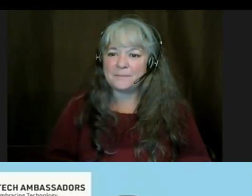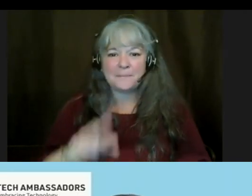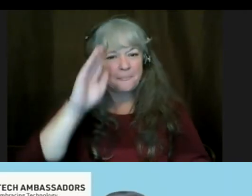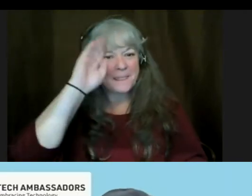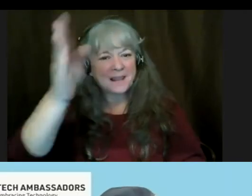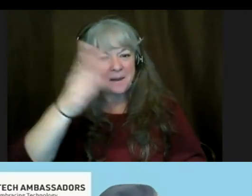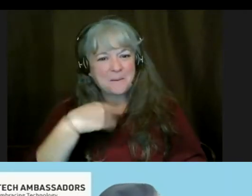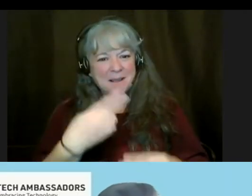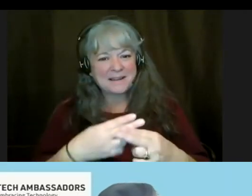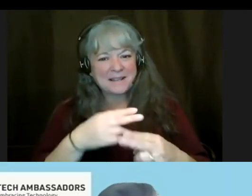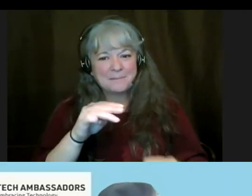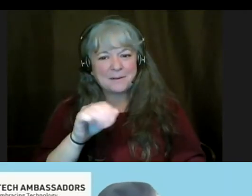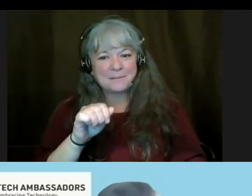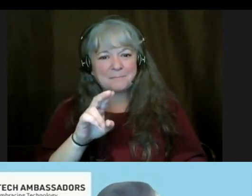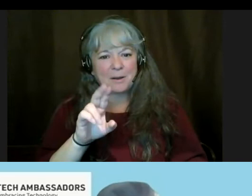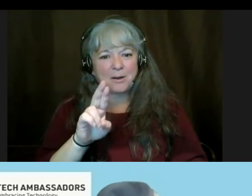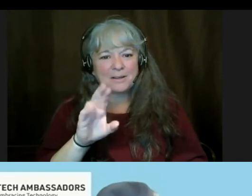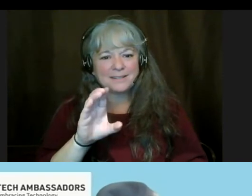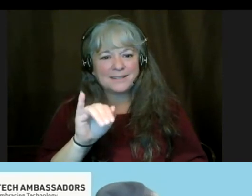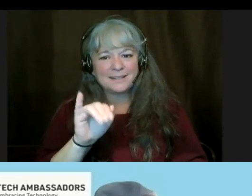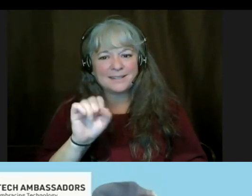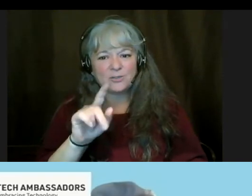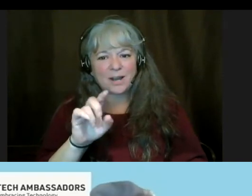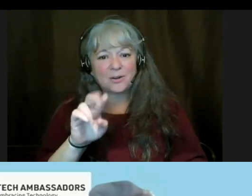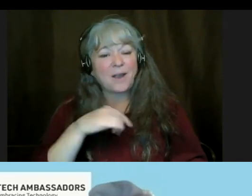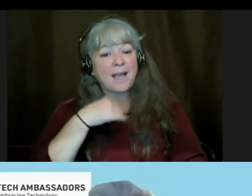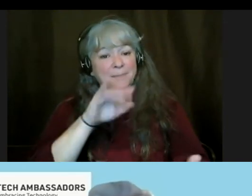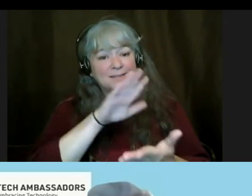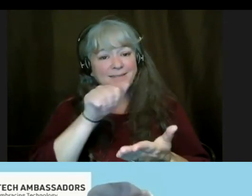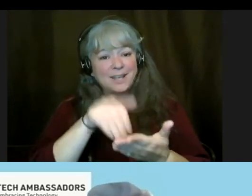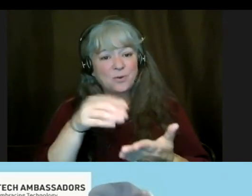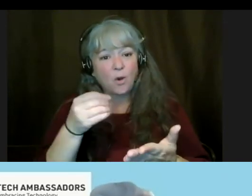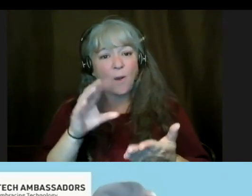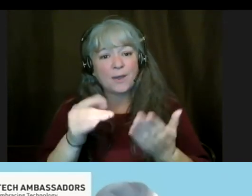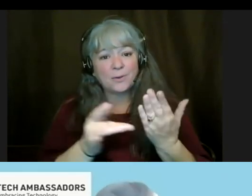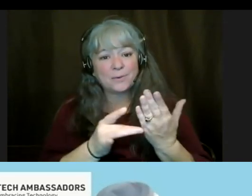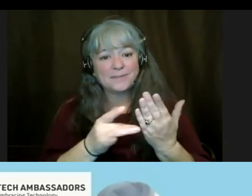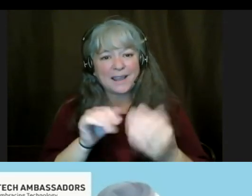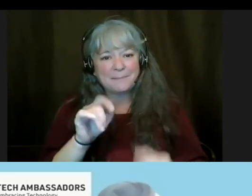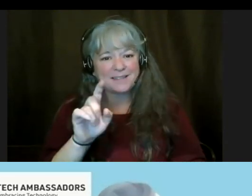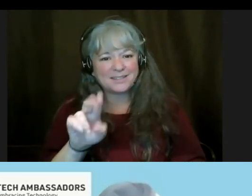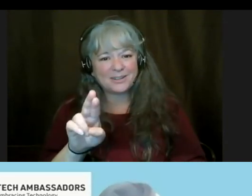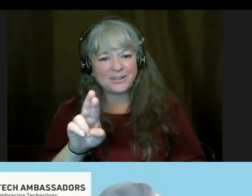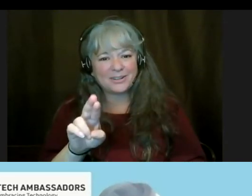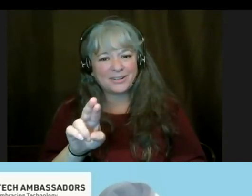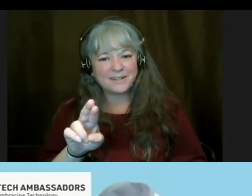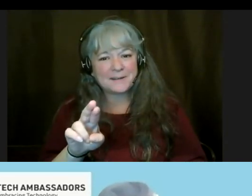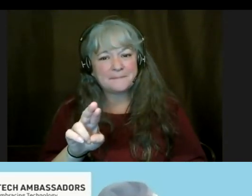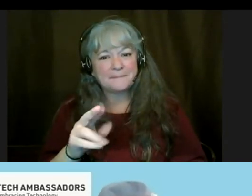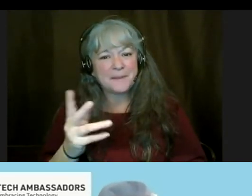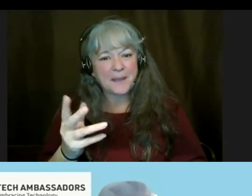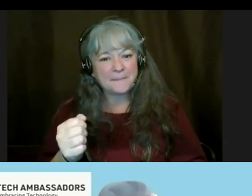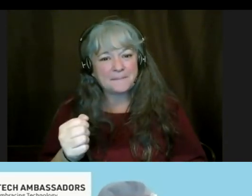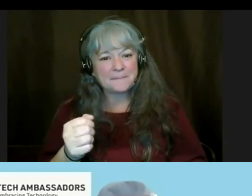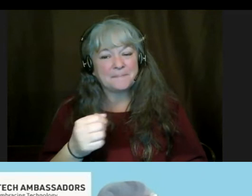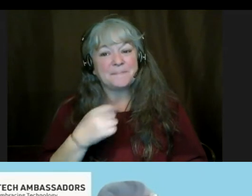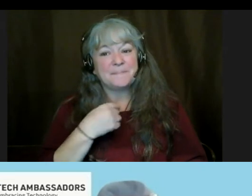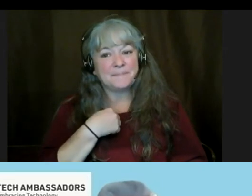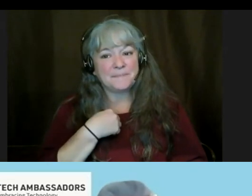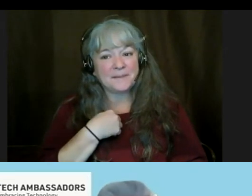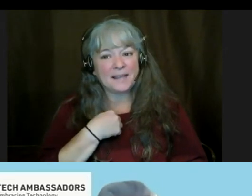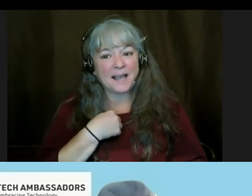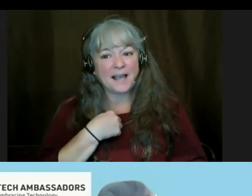Hello, my name is Marcy Strotter. I'm a Central Ohio Tech Ambassador. I'm